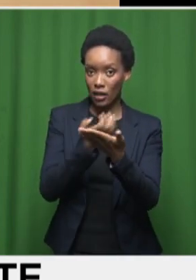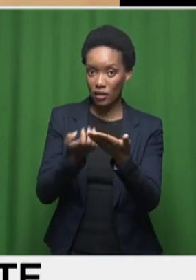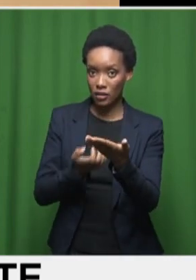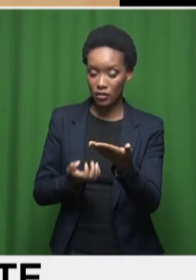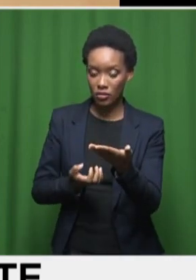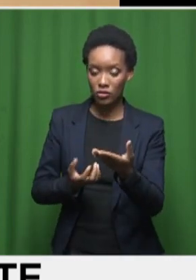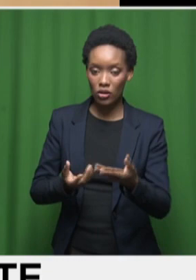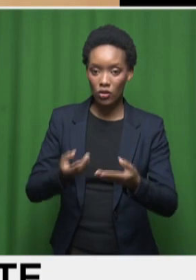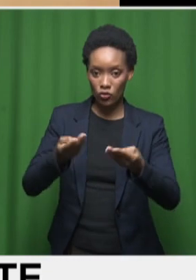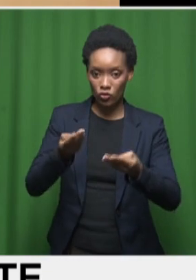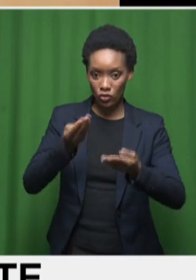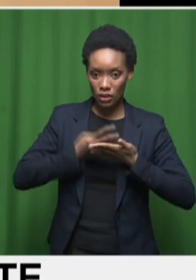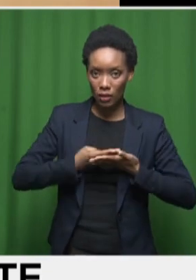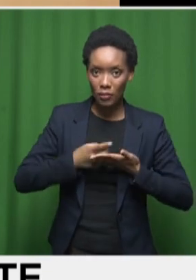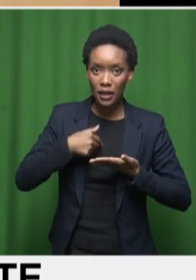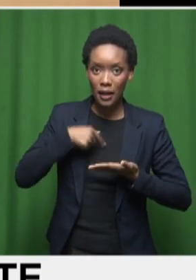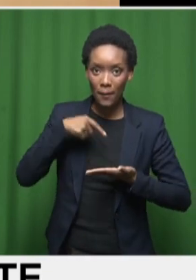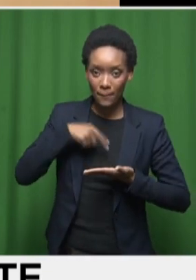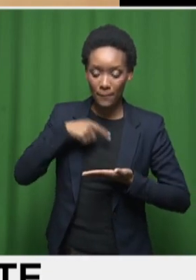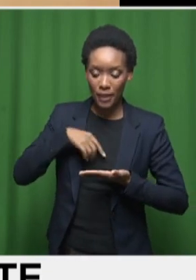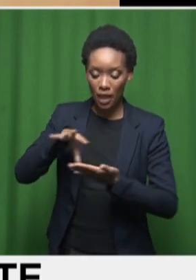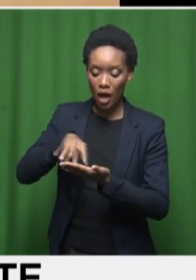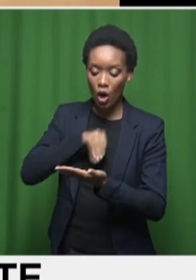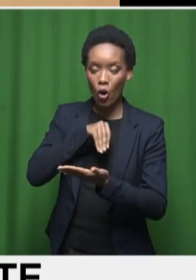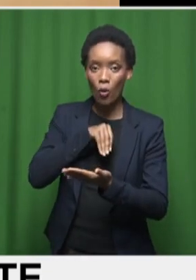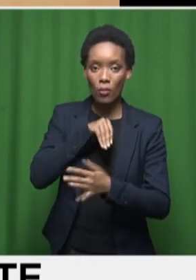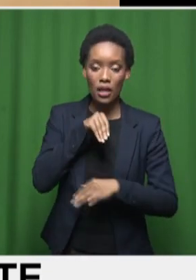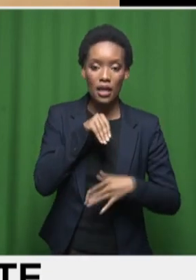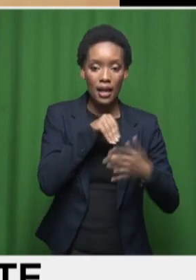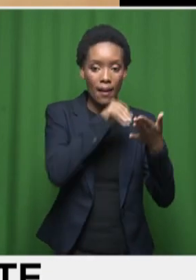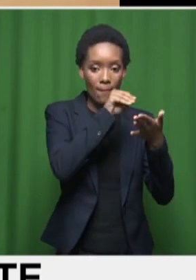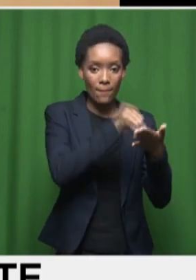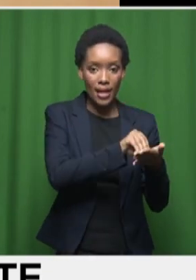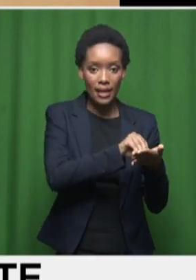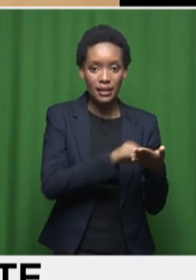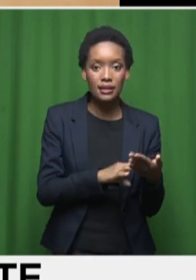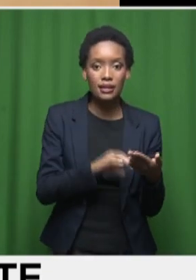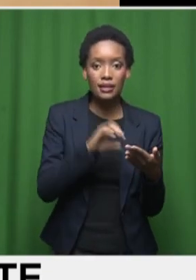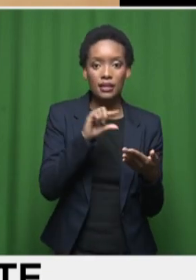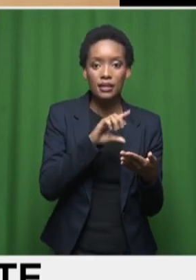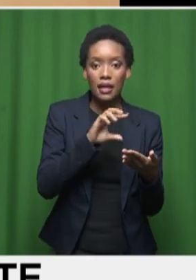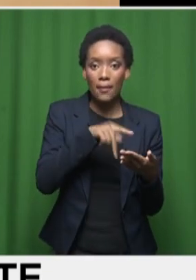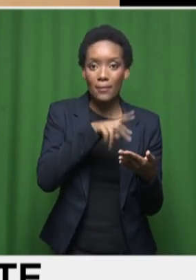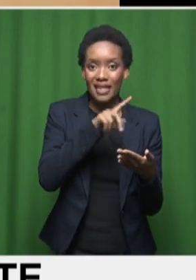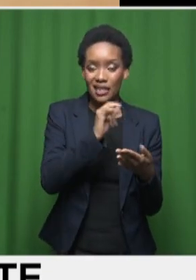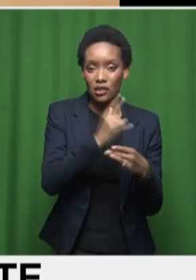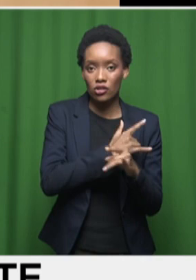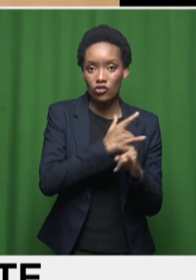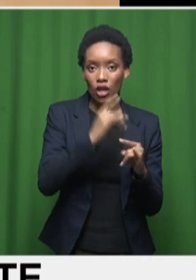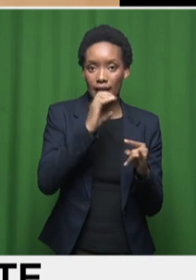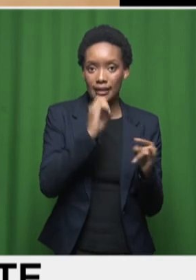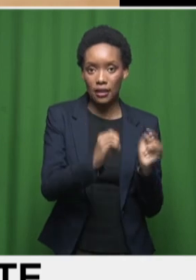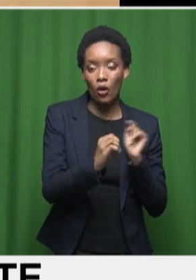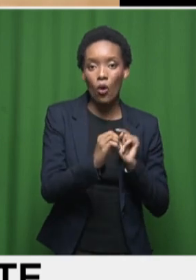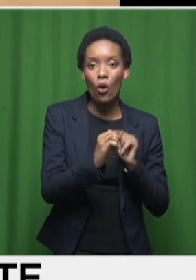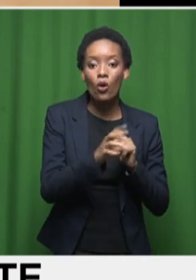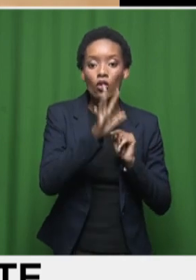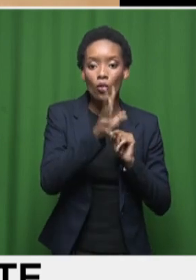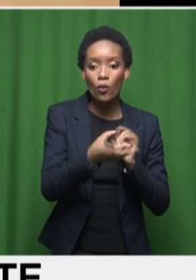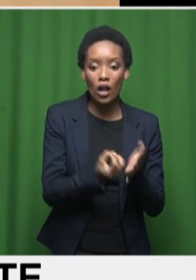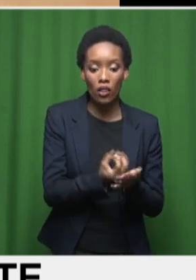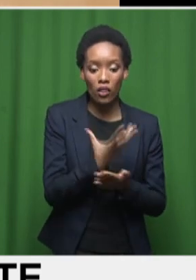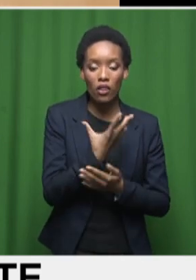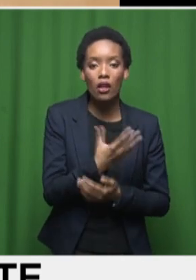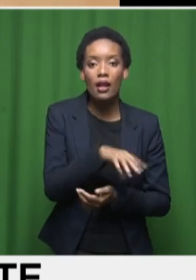the old text and put it on Zero ChatGPT. It will tell me if this text was generated by an